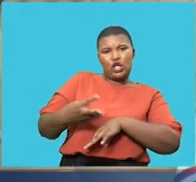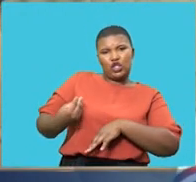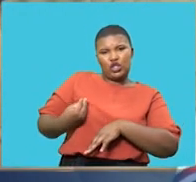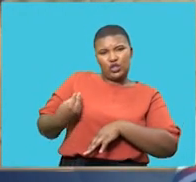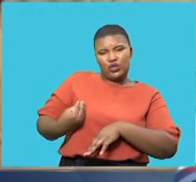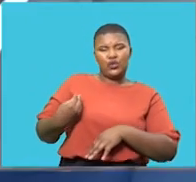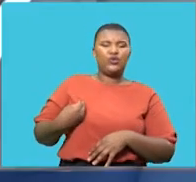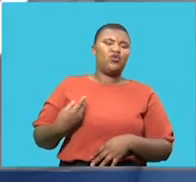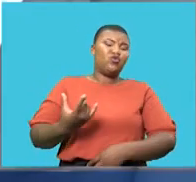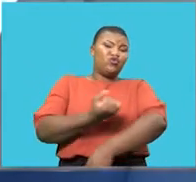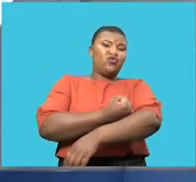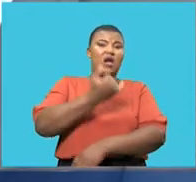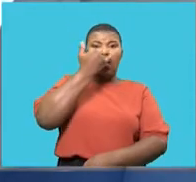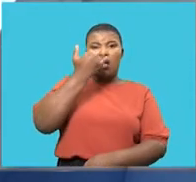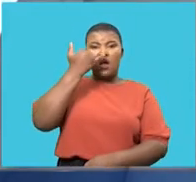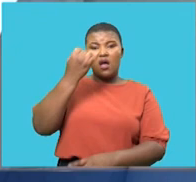drug abuse,